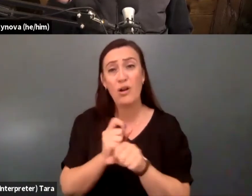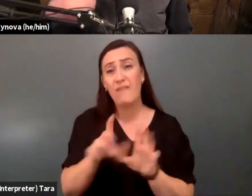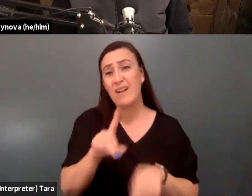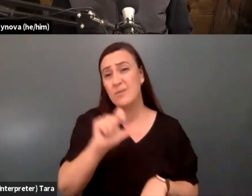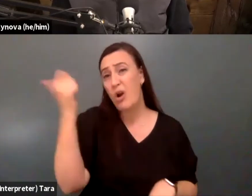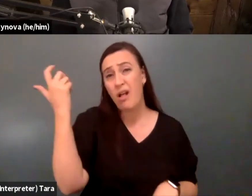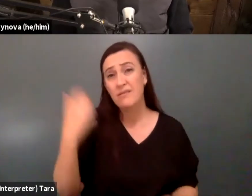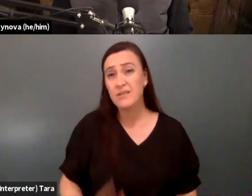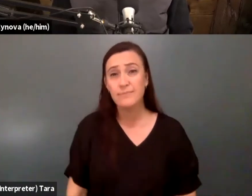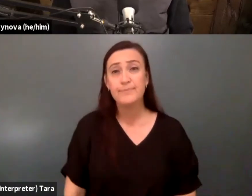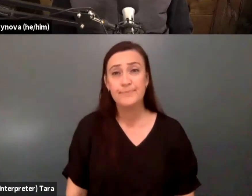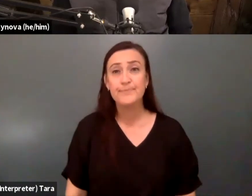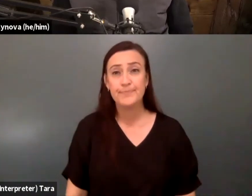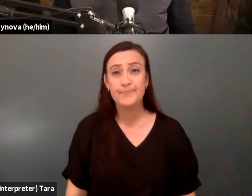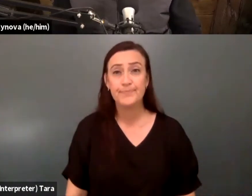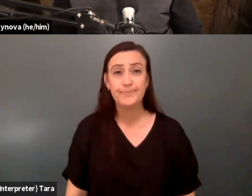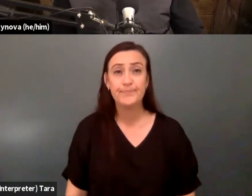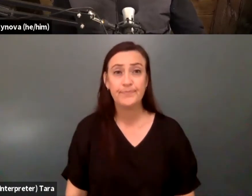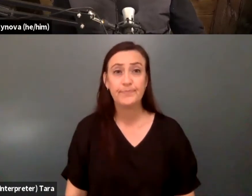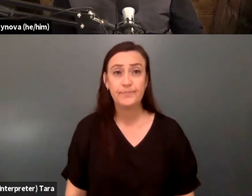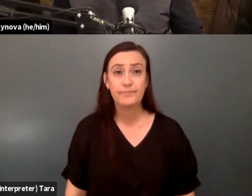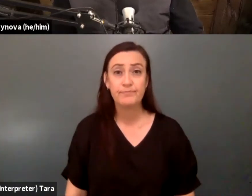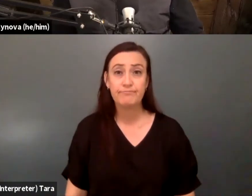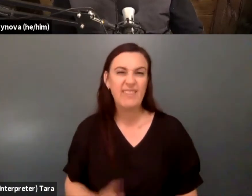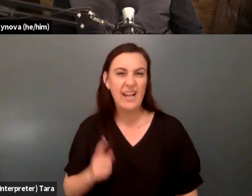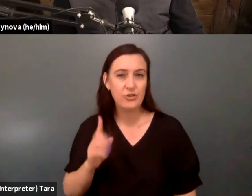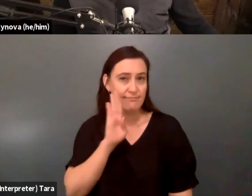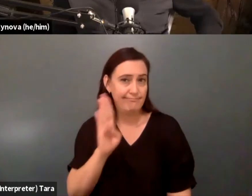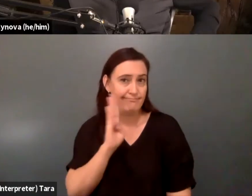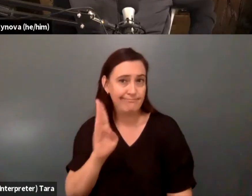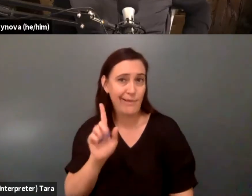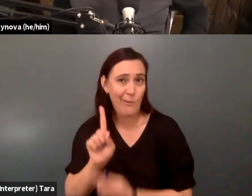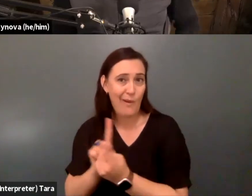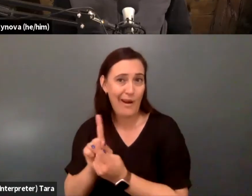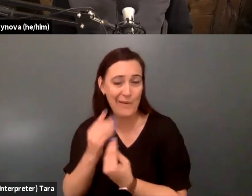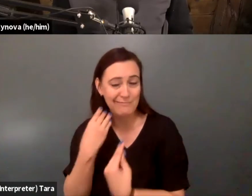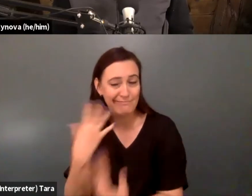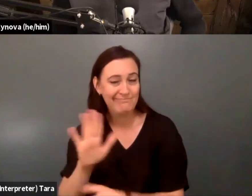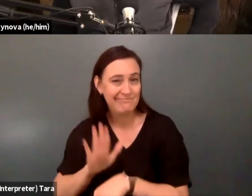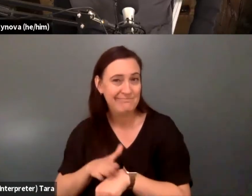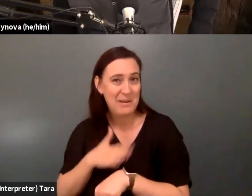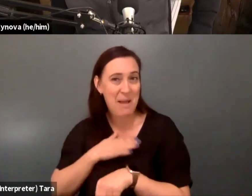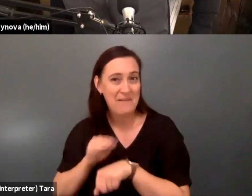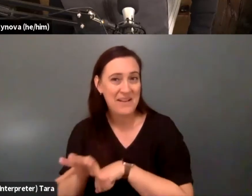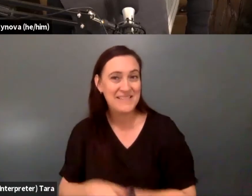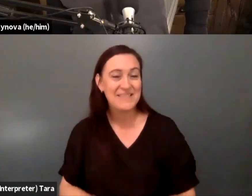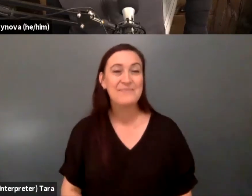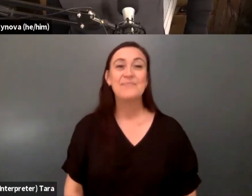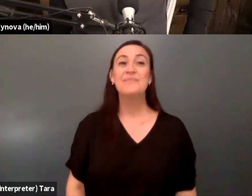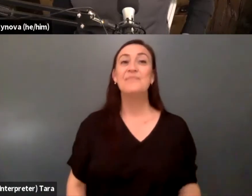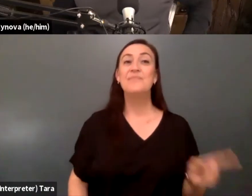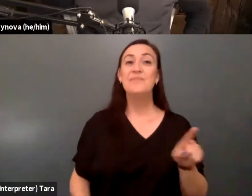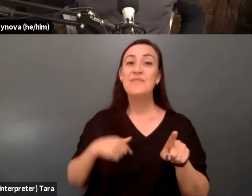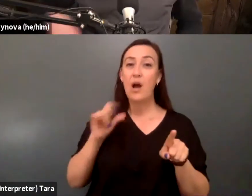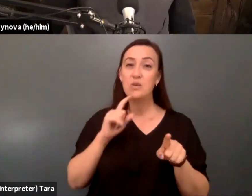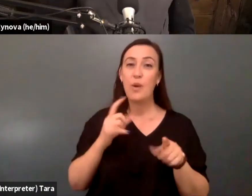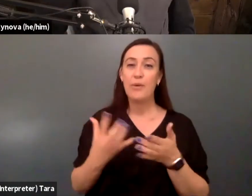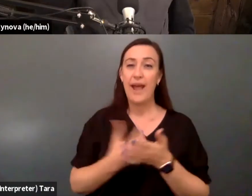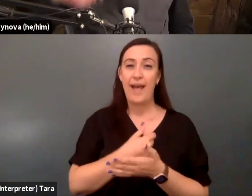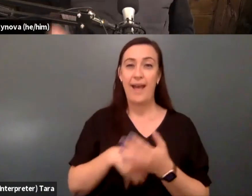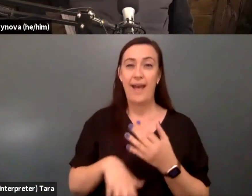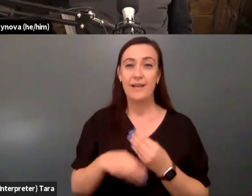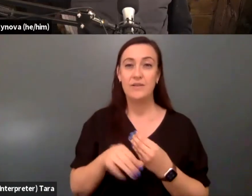else. Sister to sister. I also, I mean, just to piggyback on what Toya